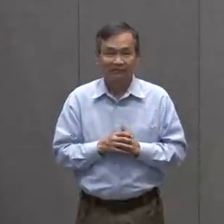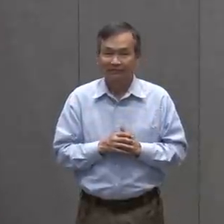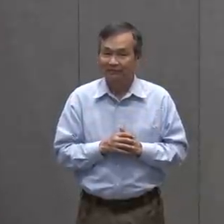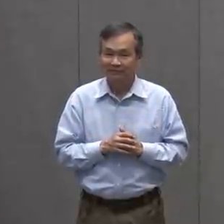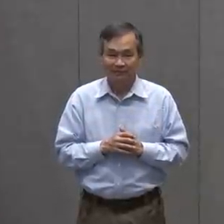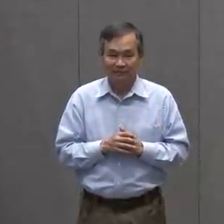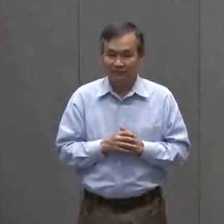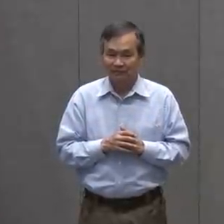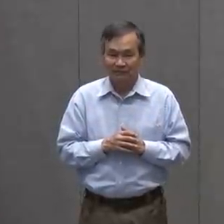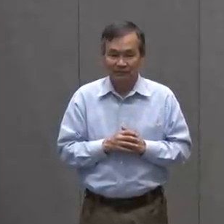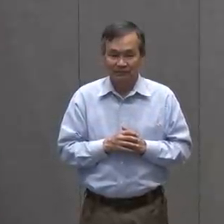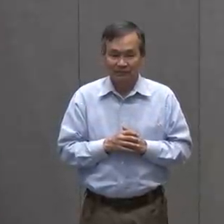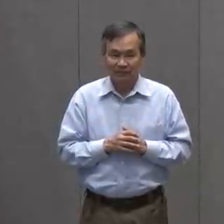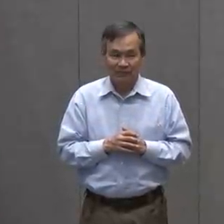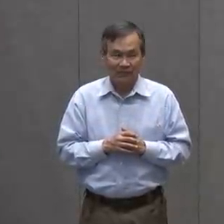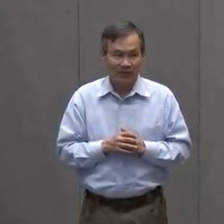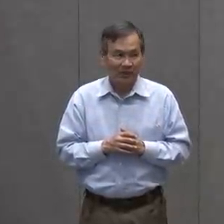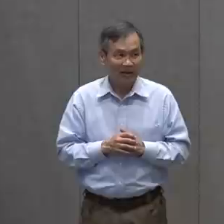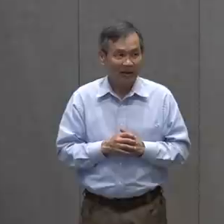that.